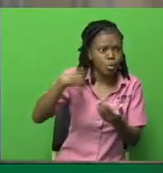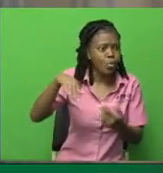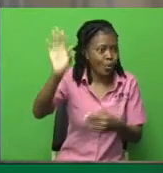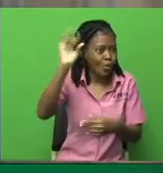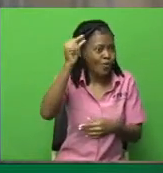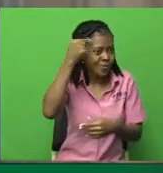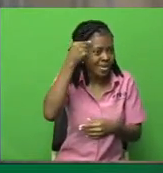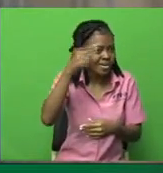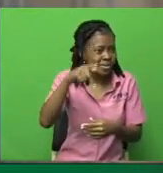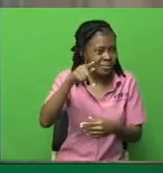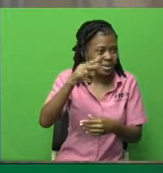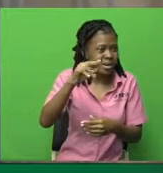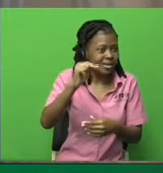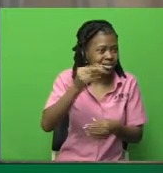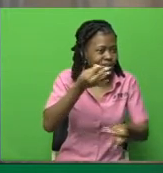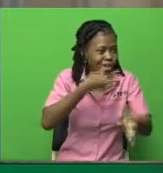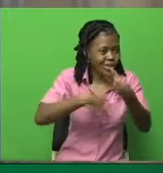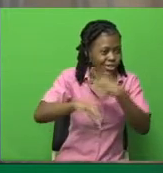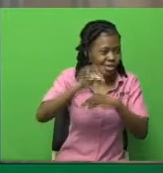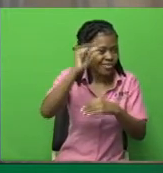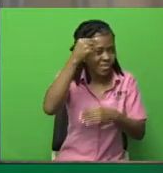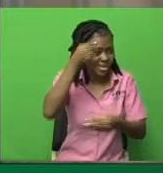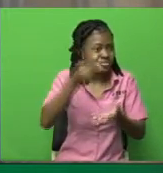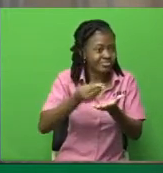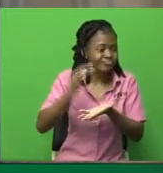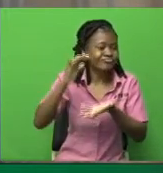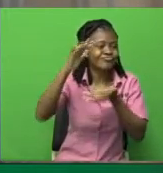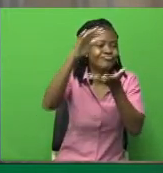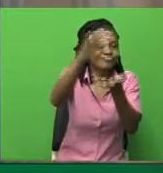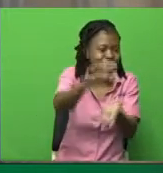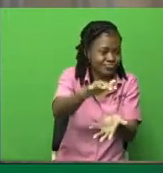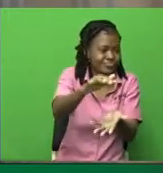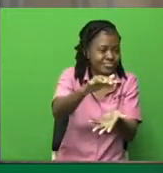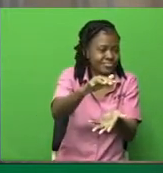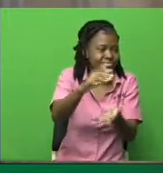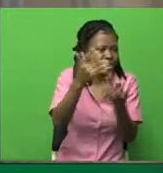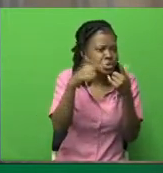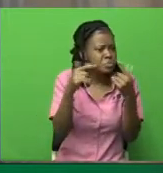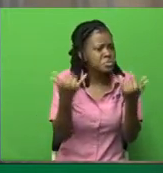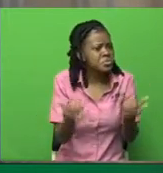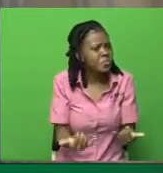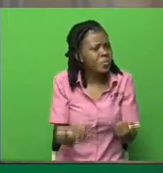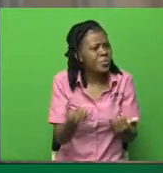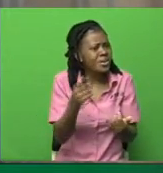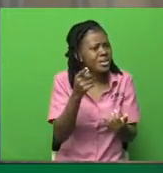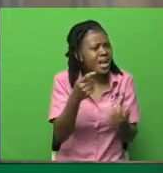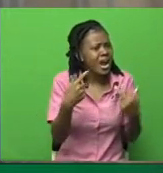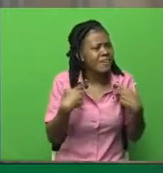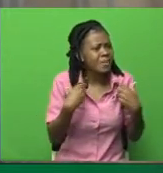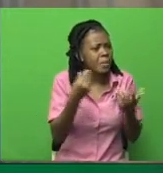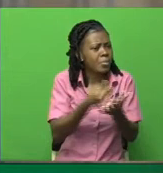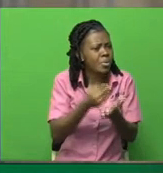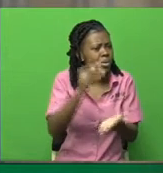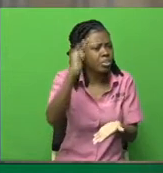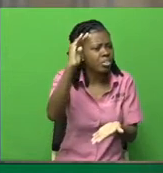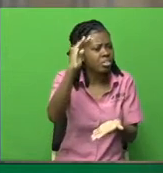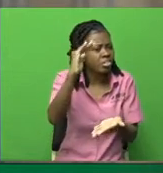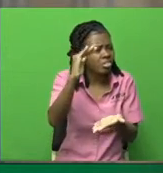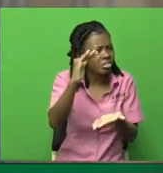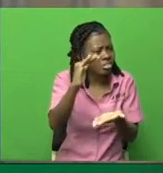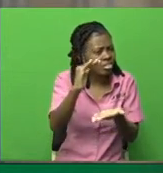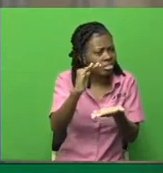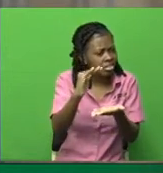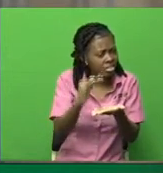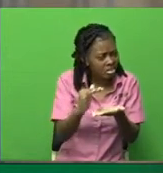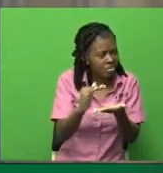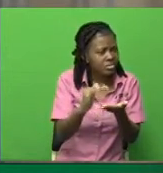by standard and poor and he has piloted it to just above Sean Street as no and that has been steved off by a